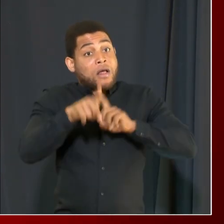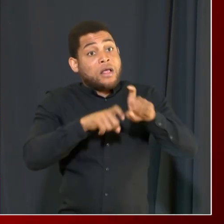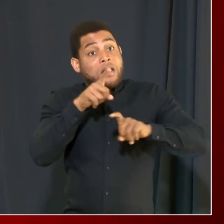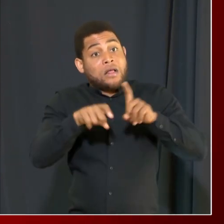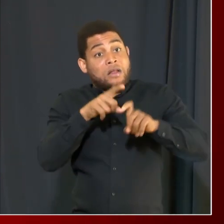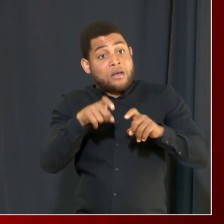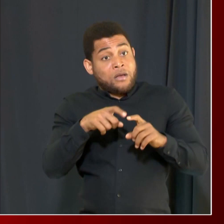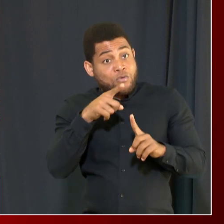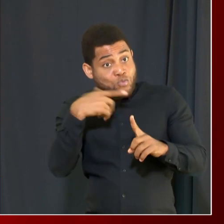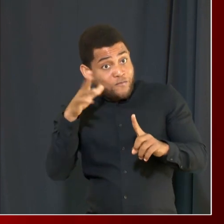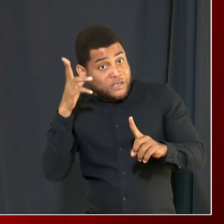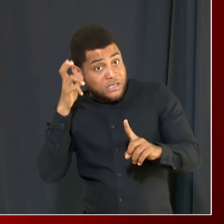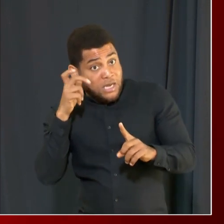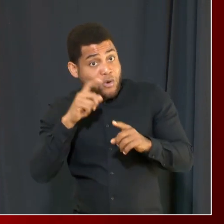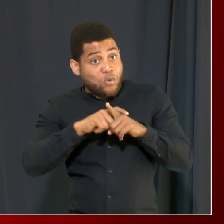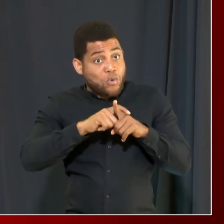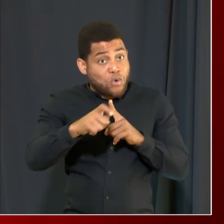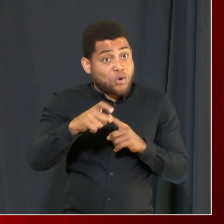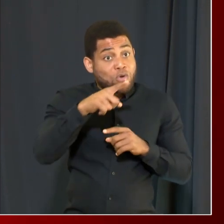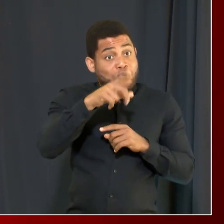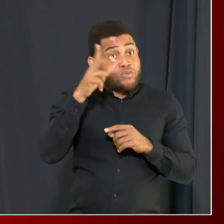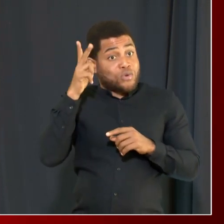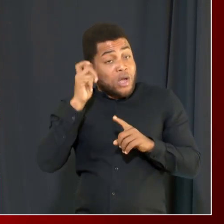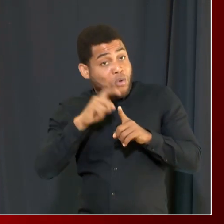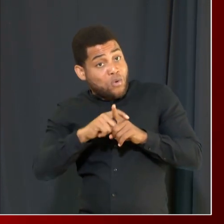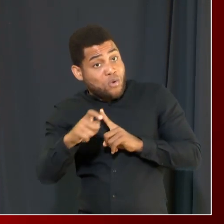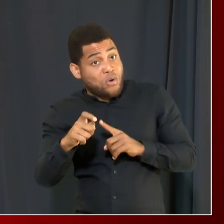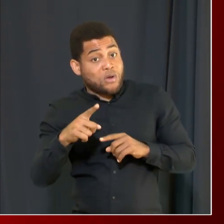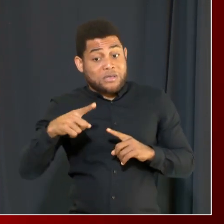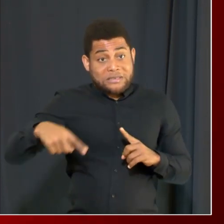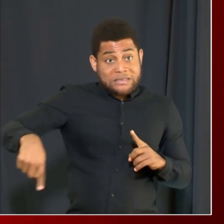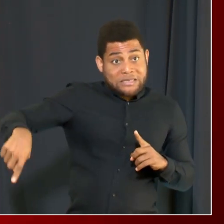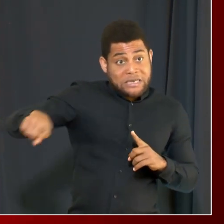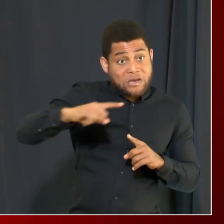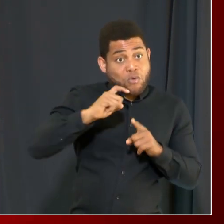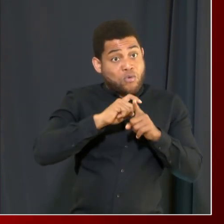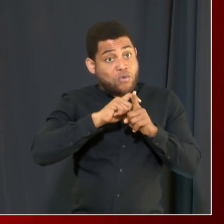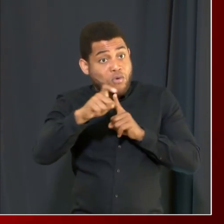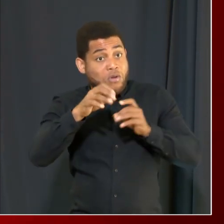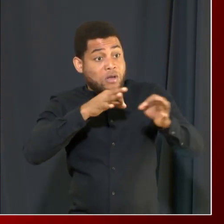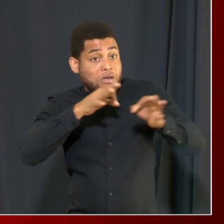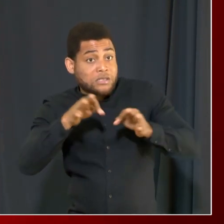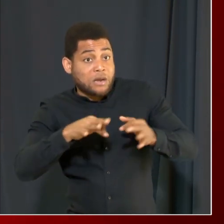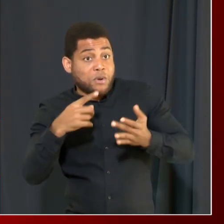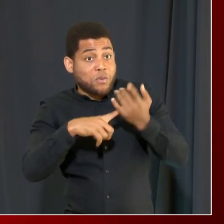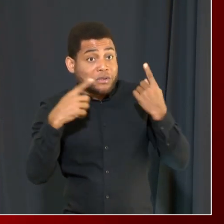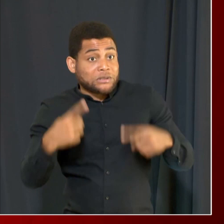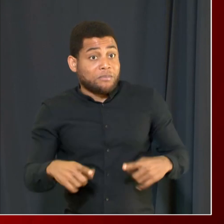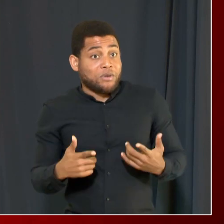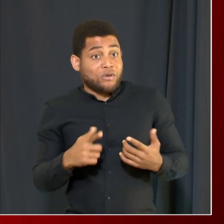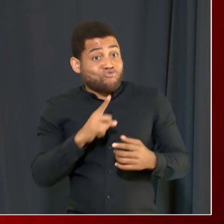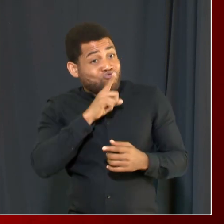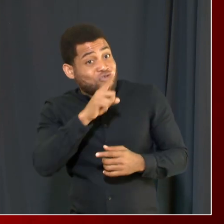so when you listened to the calls that came from there, did they describe a dire situation? Did